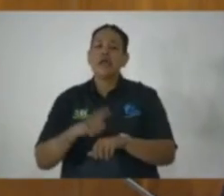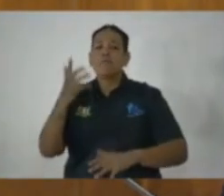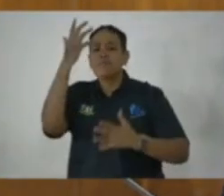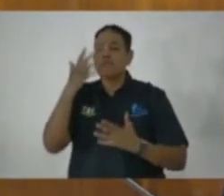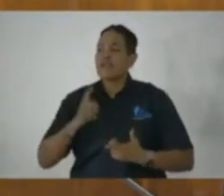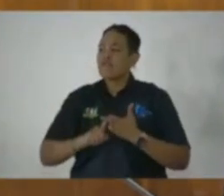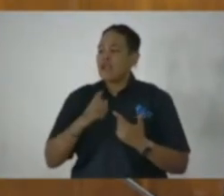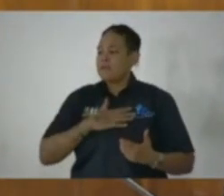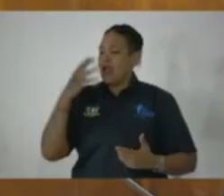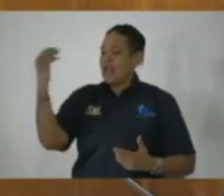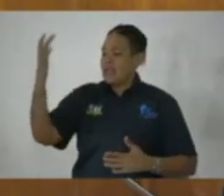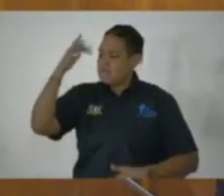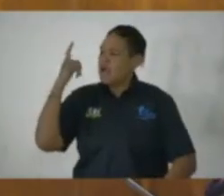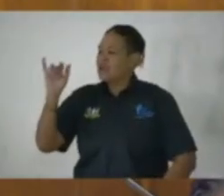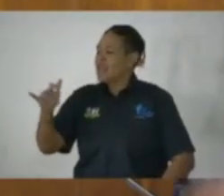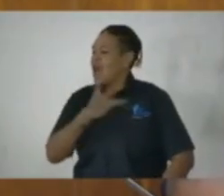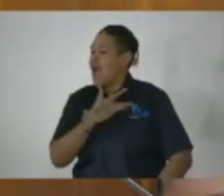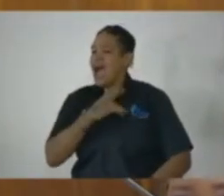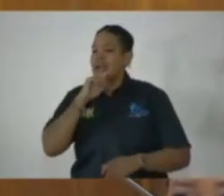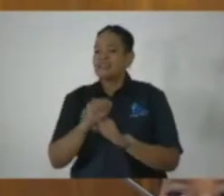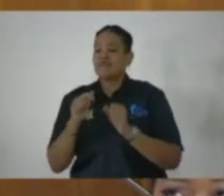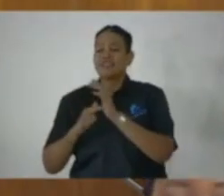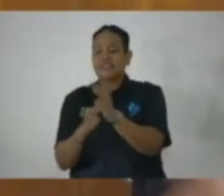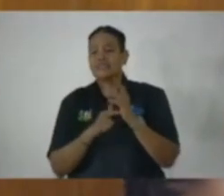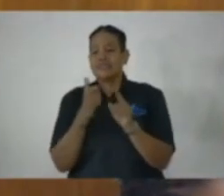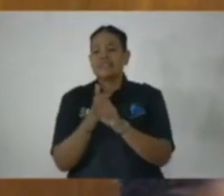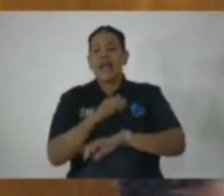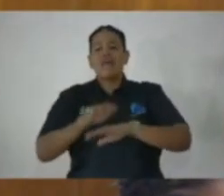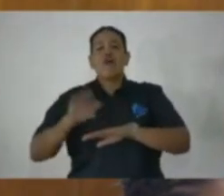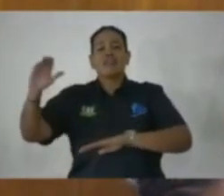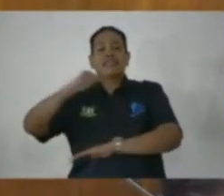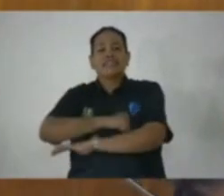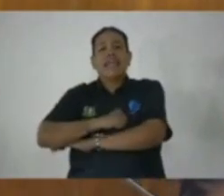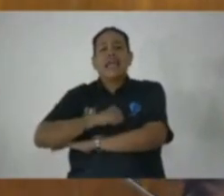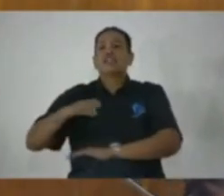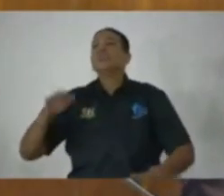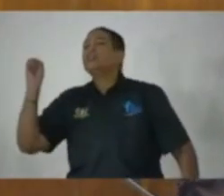is leaving because that heart has been exhibiting itself on their platforms.